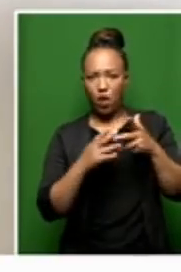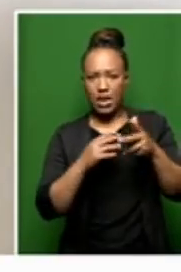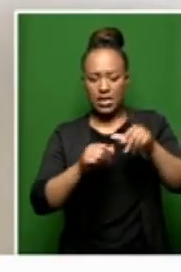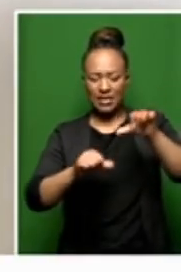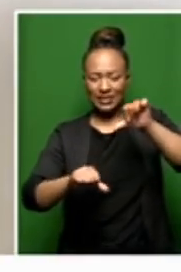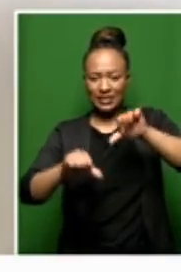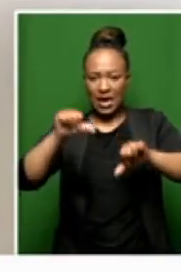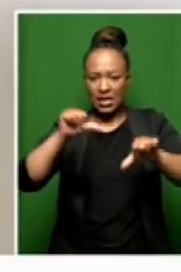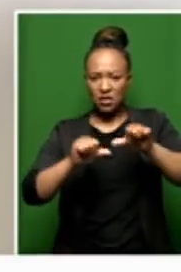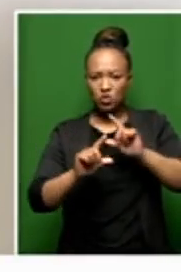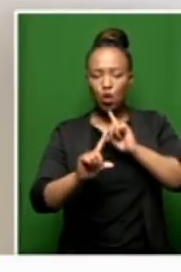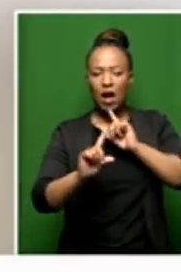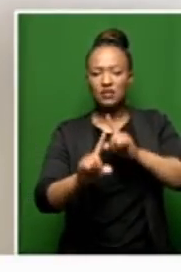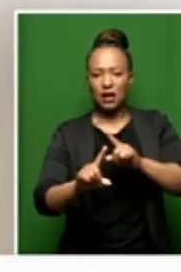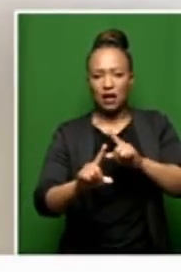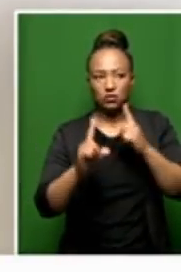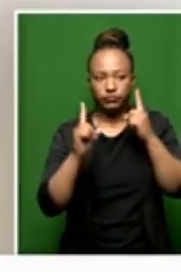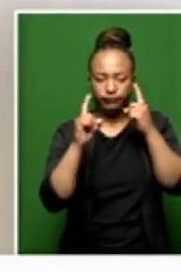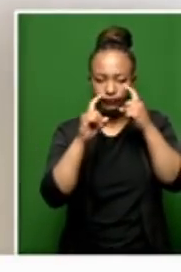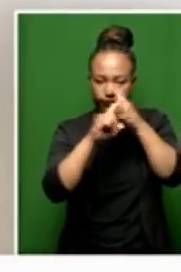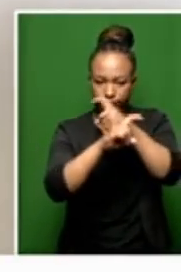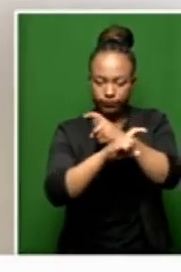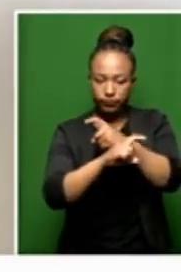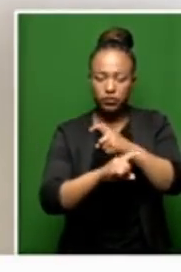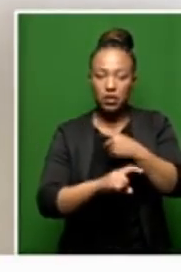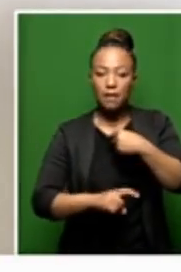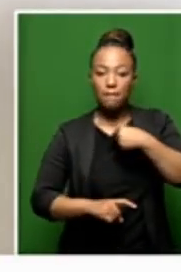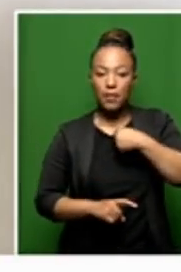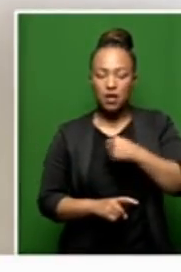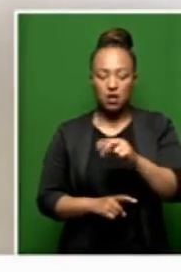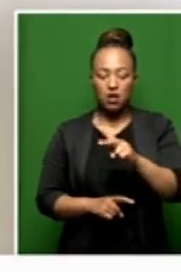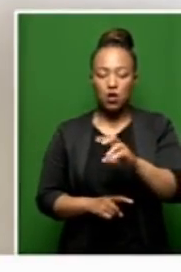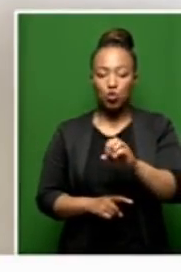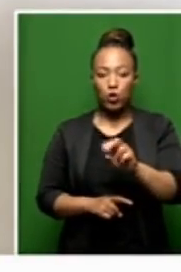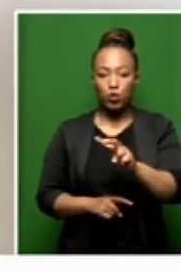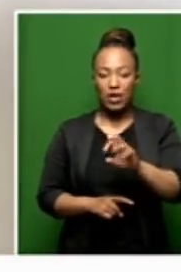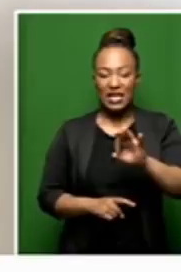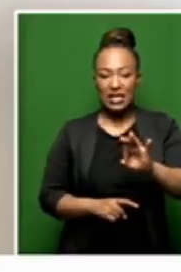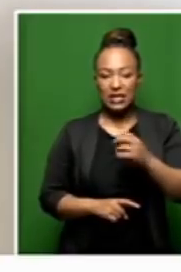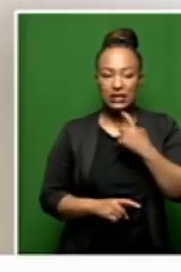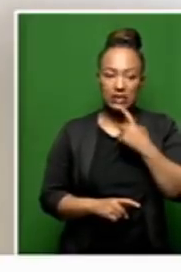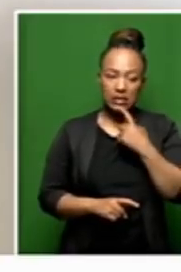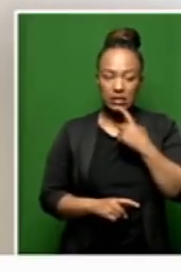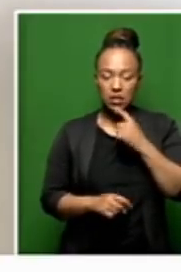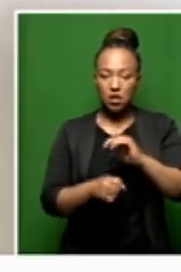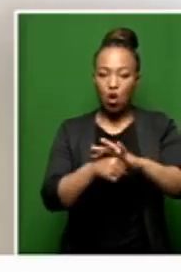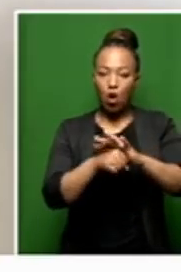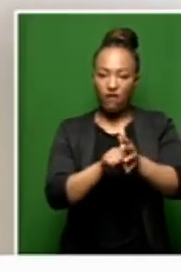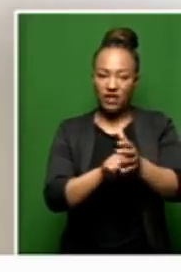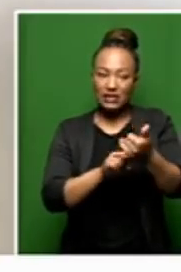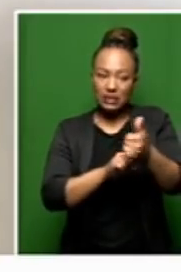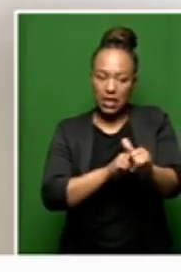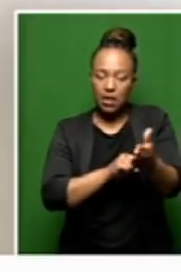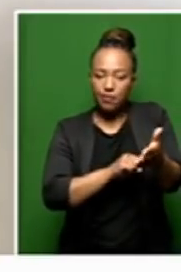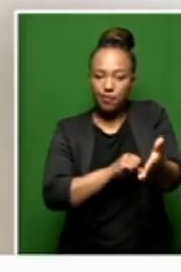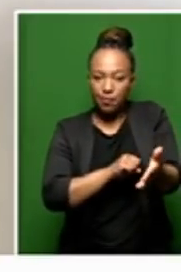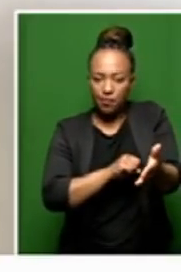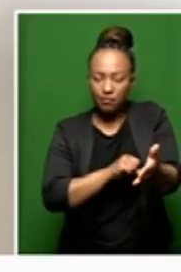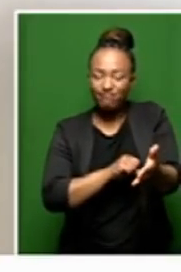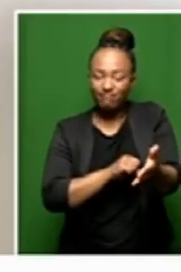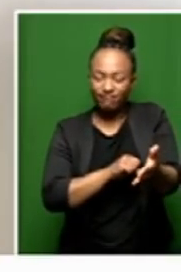answer at this moment. I do anticipate 2023 to be again living with COVID, and unfortunately that looks like to be